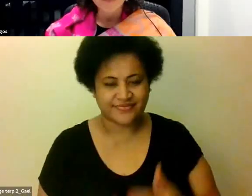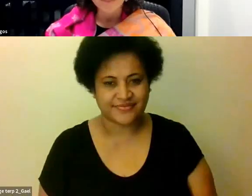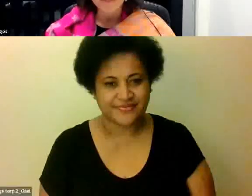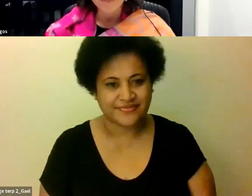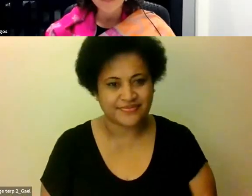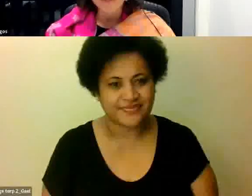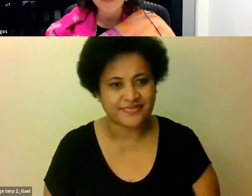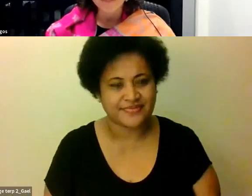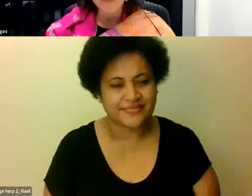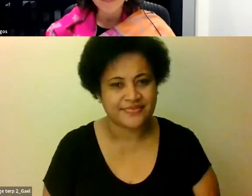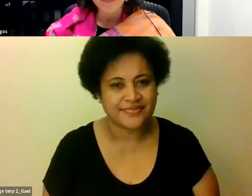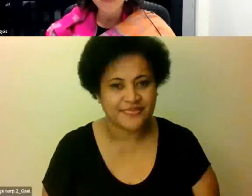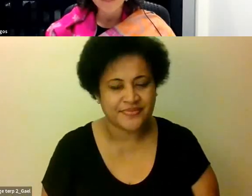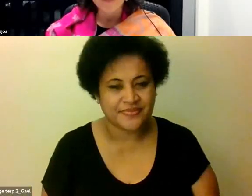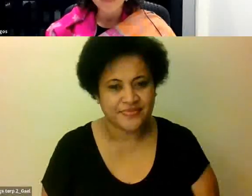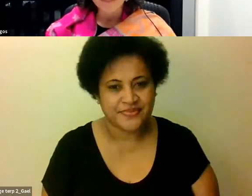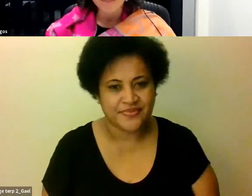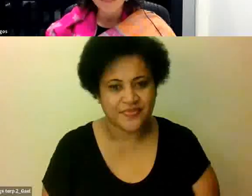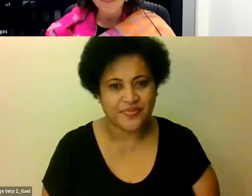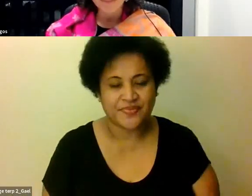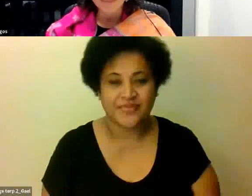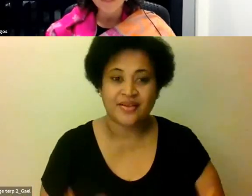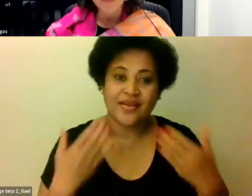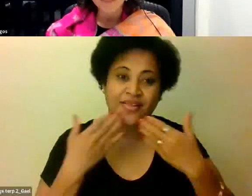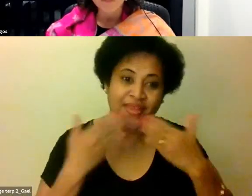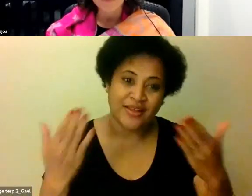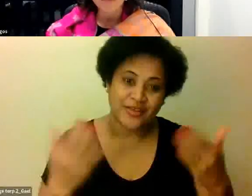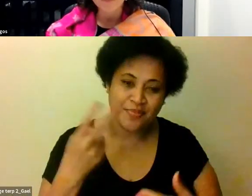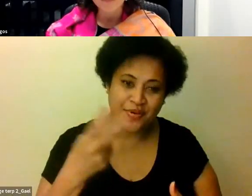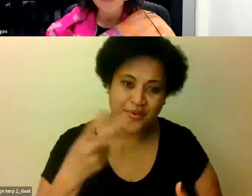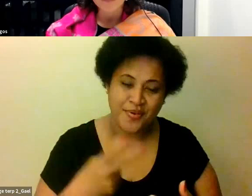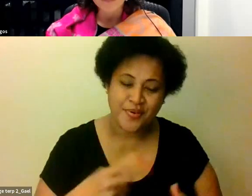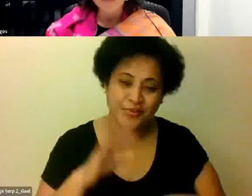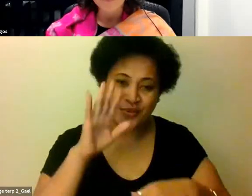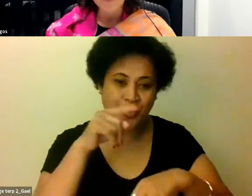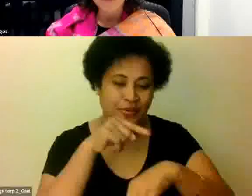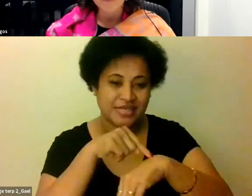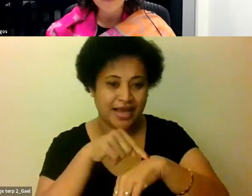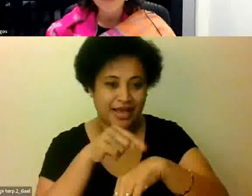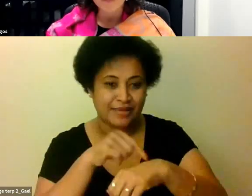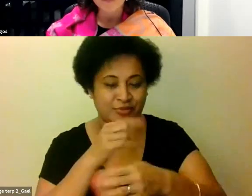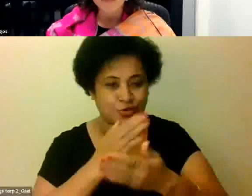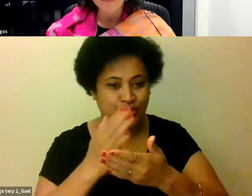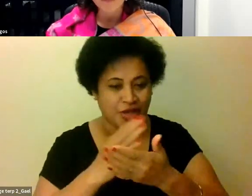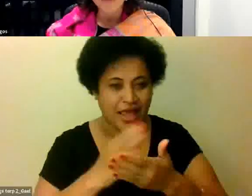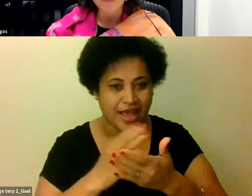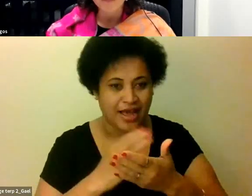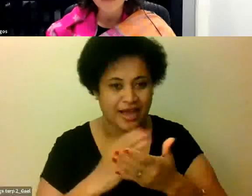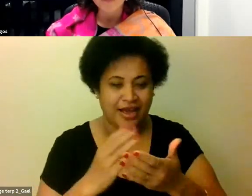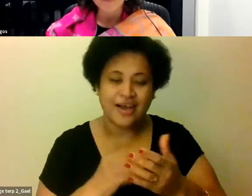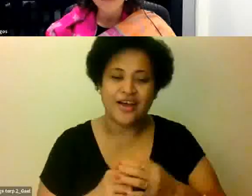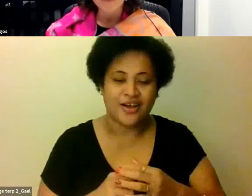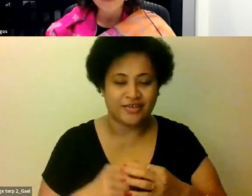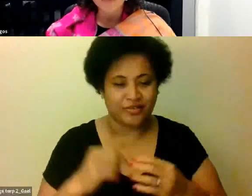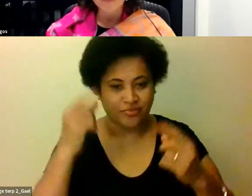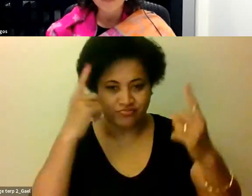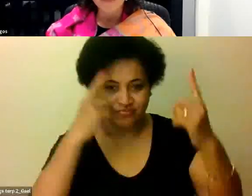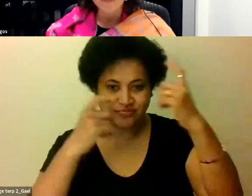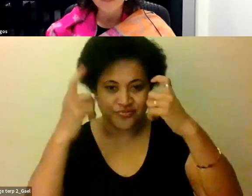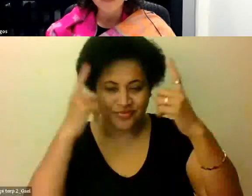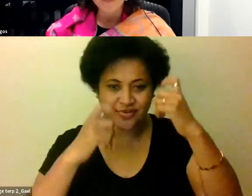so much, Harpreet. And thank you both for making time to share your insights with us today. I hope it's